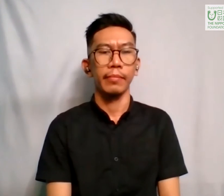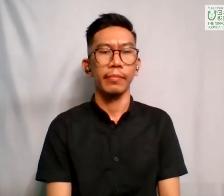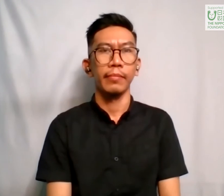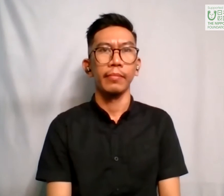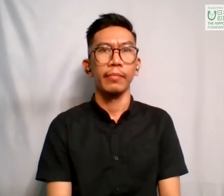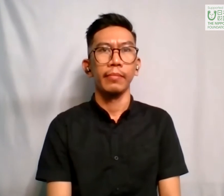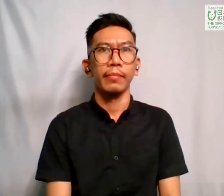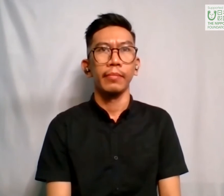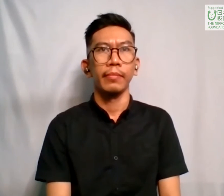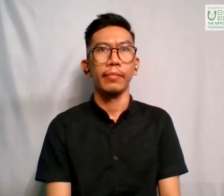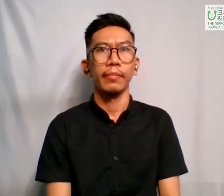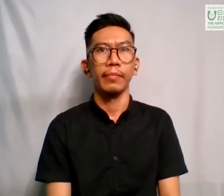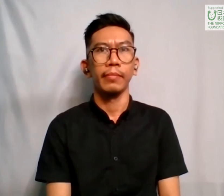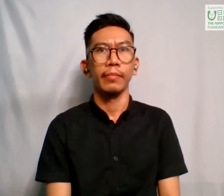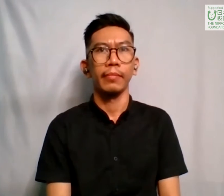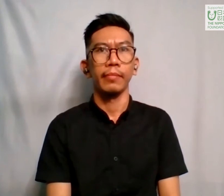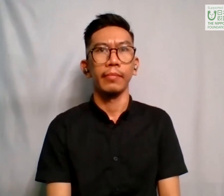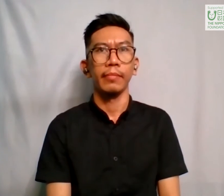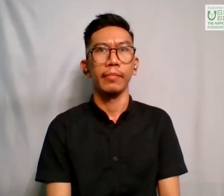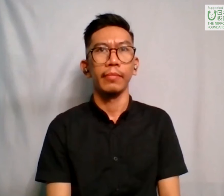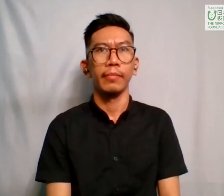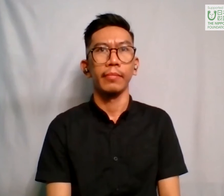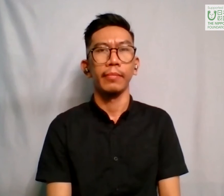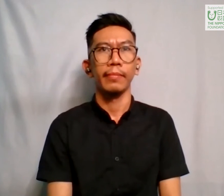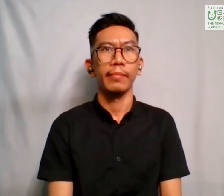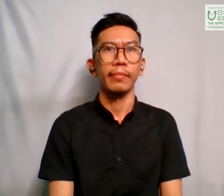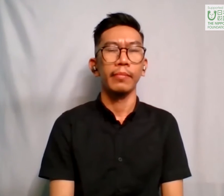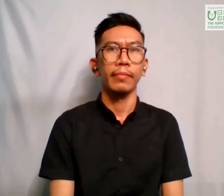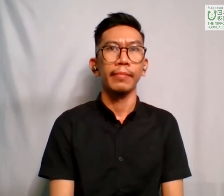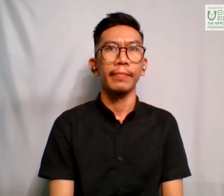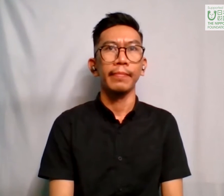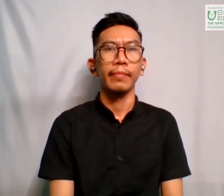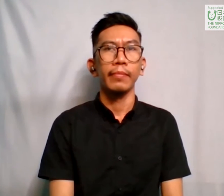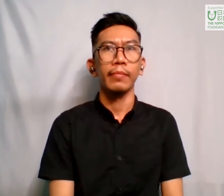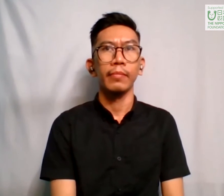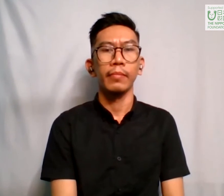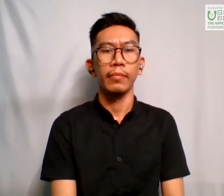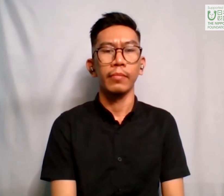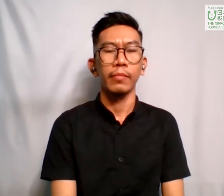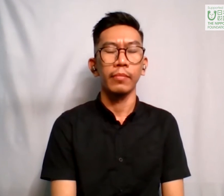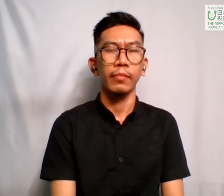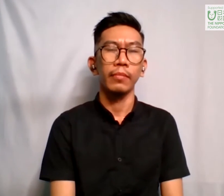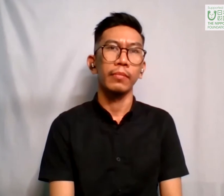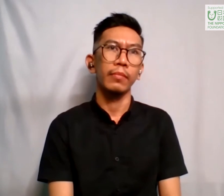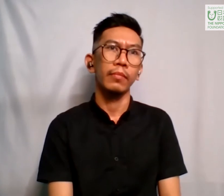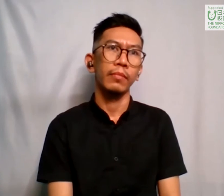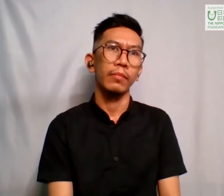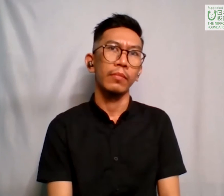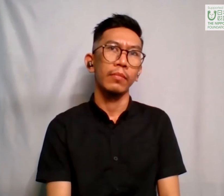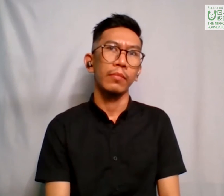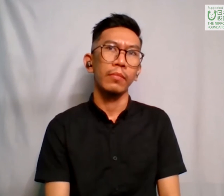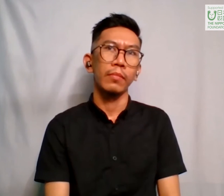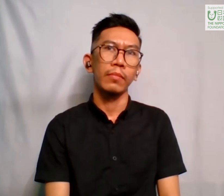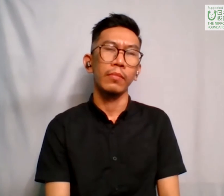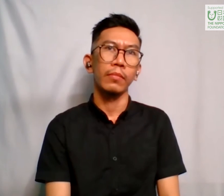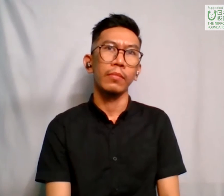Dr. Woody, this is the interpreter. You called this an incorporation. I Mhm. I referred